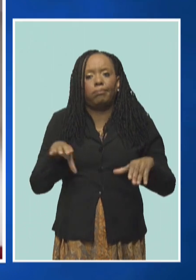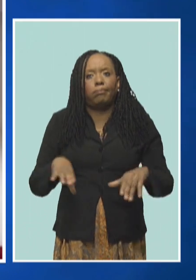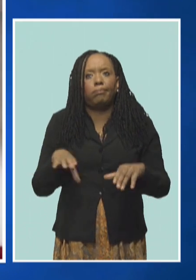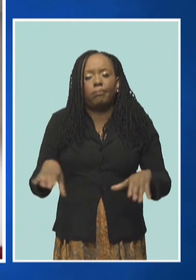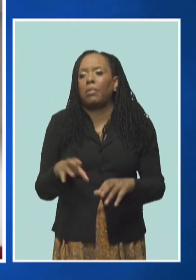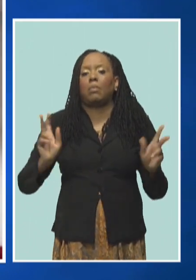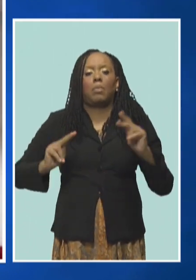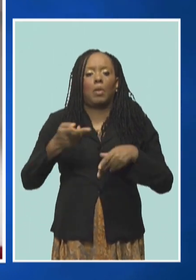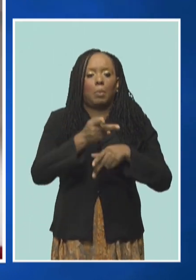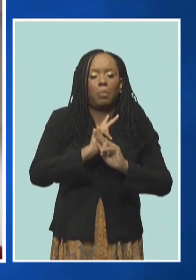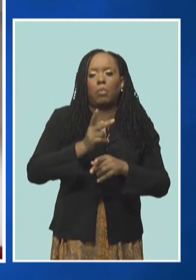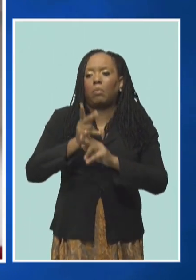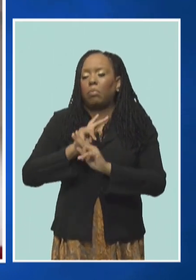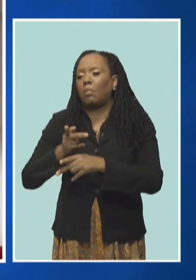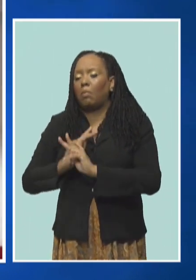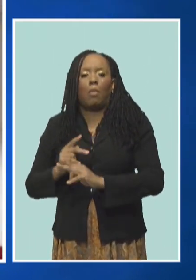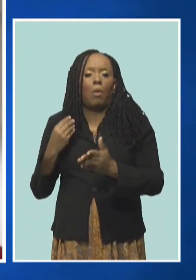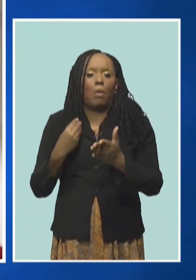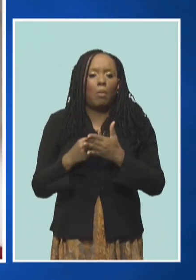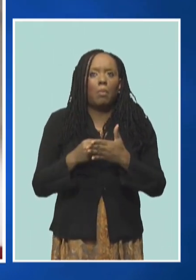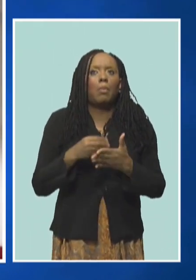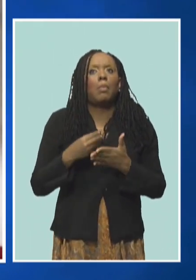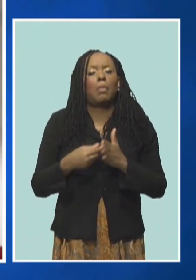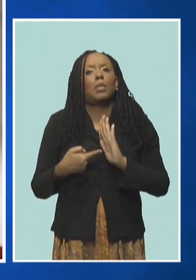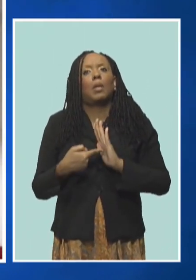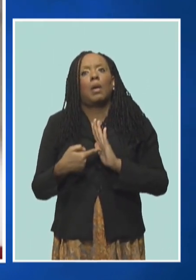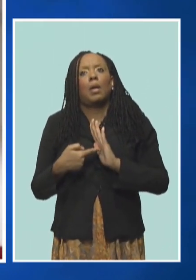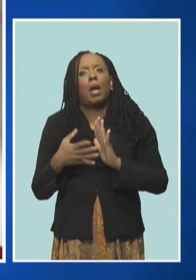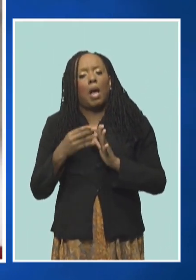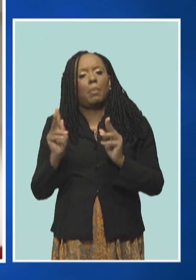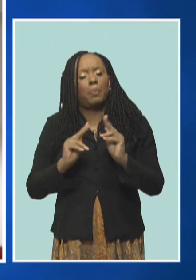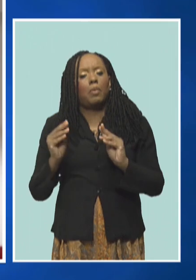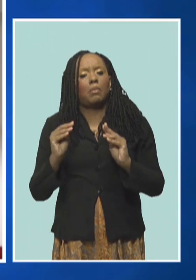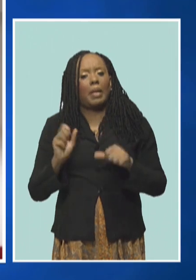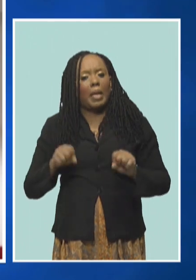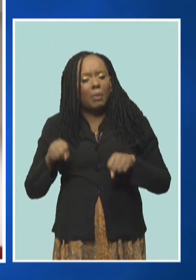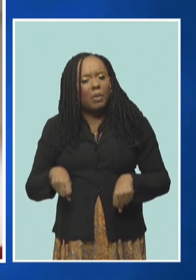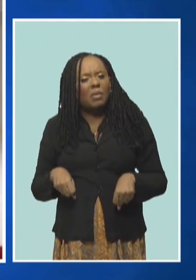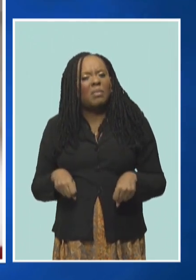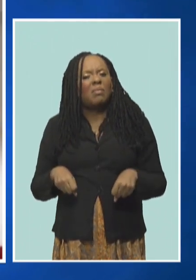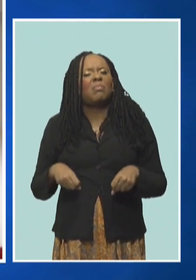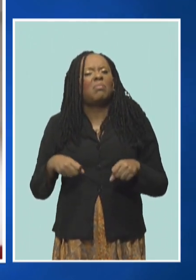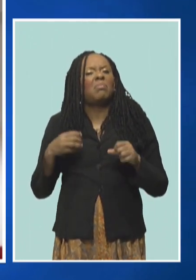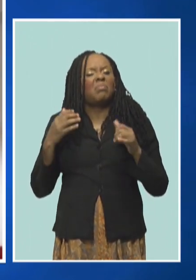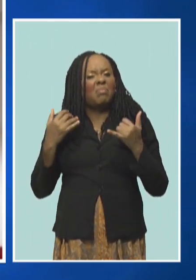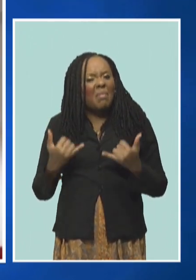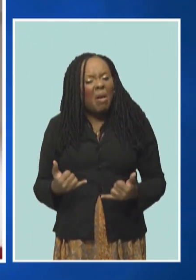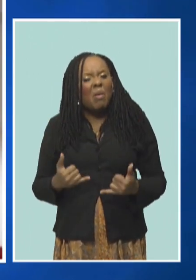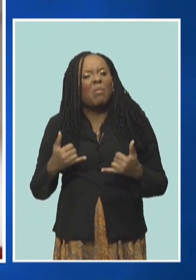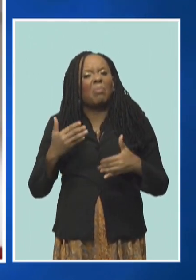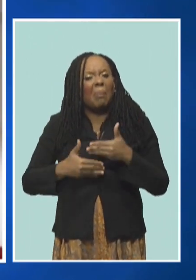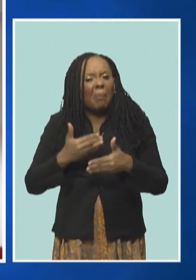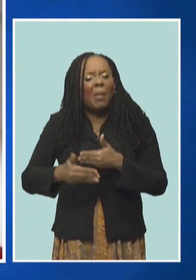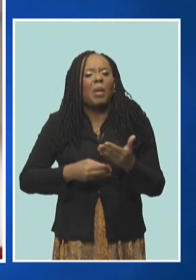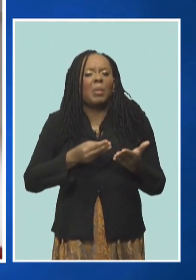loans, again, showing robust performance. So quite a stellar report. So again, if one looks at these